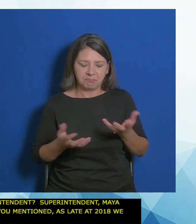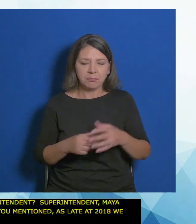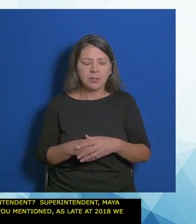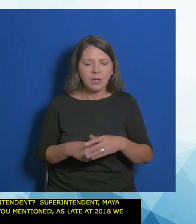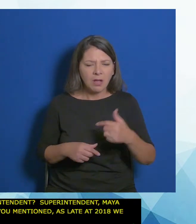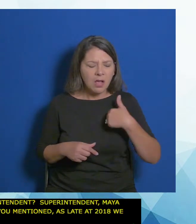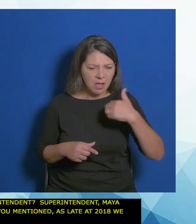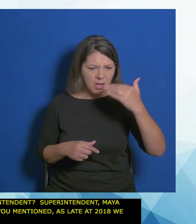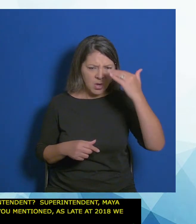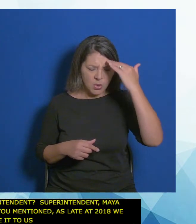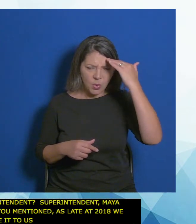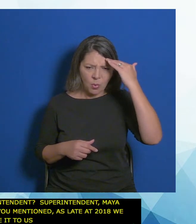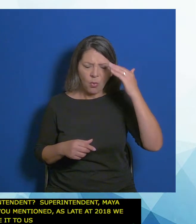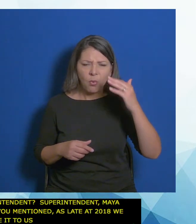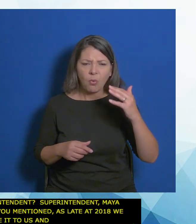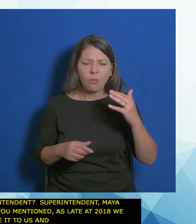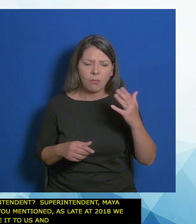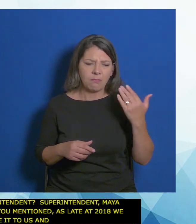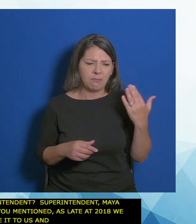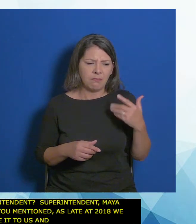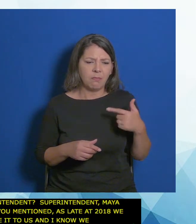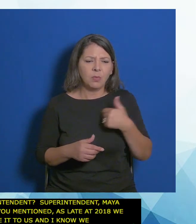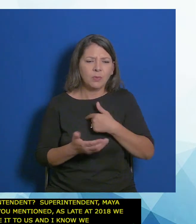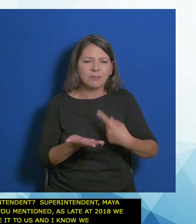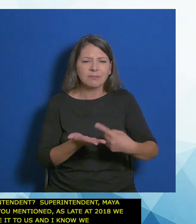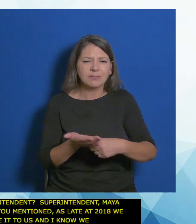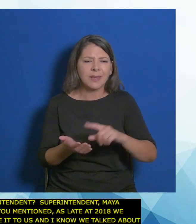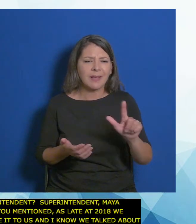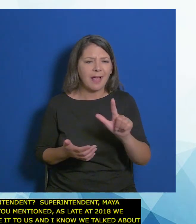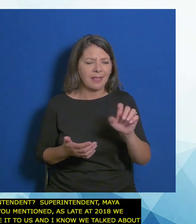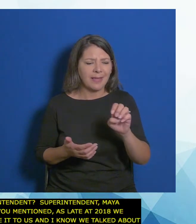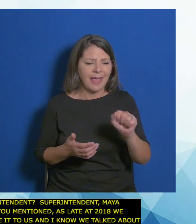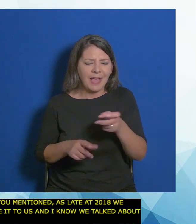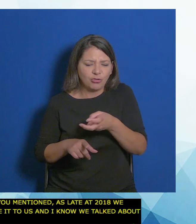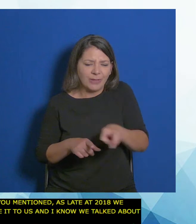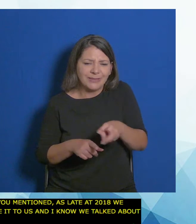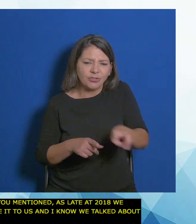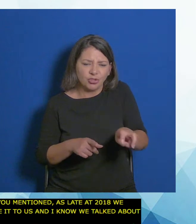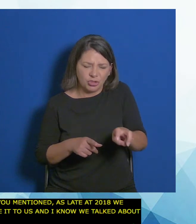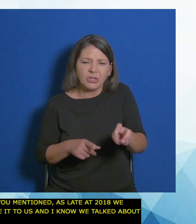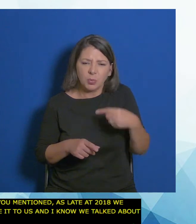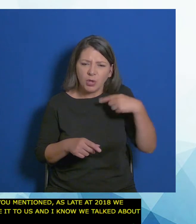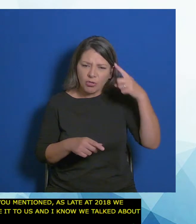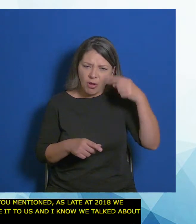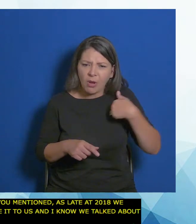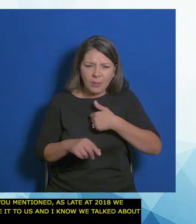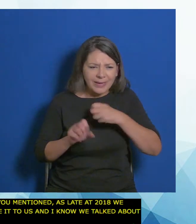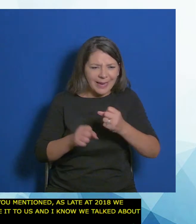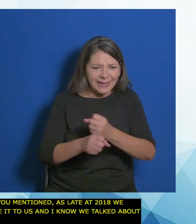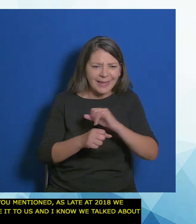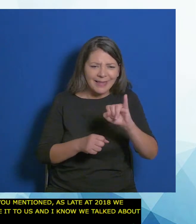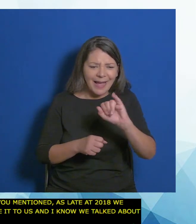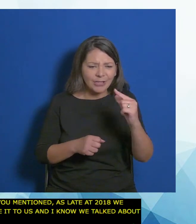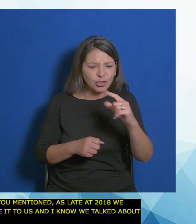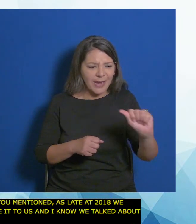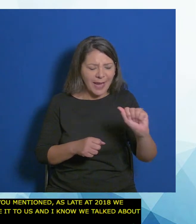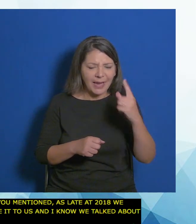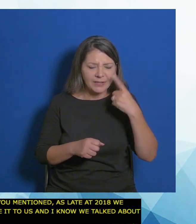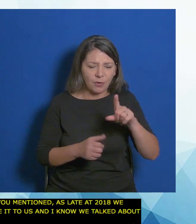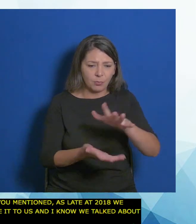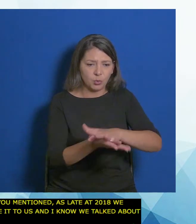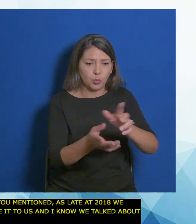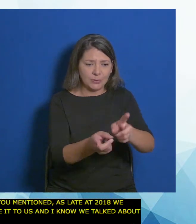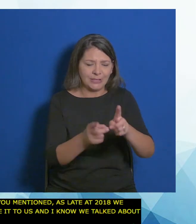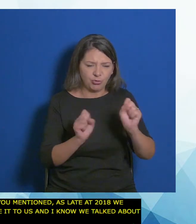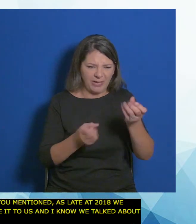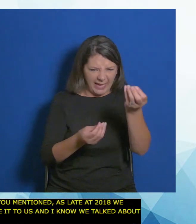I know that when we talked about the LEA transition a few years ago, we thought we could amend the IGAs to get that data from the school districts. Is